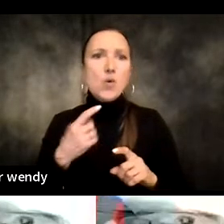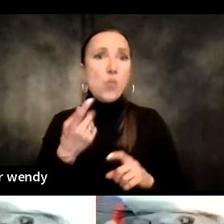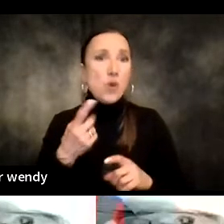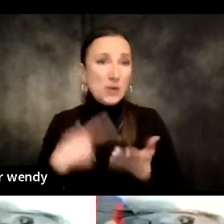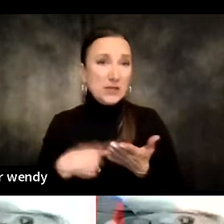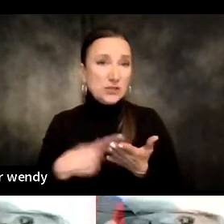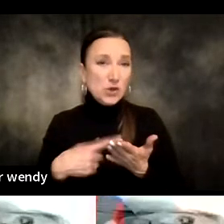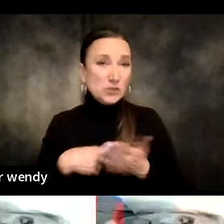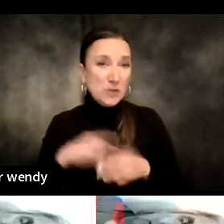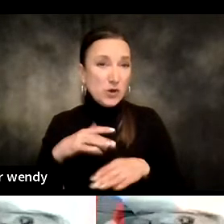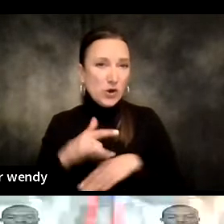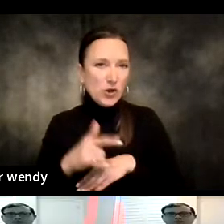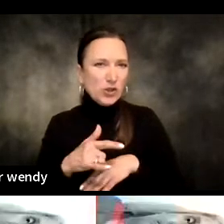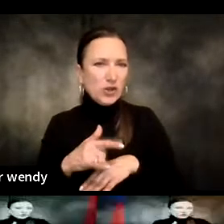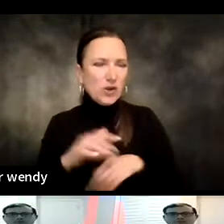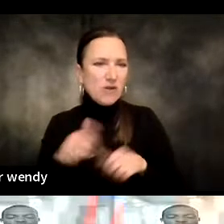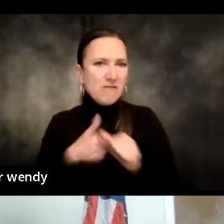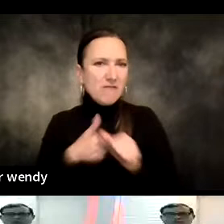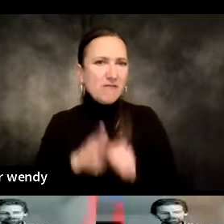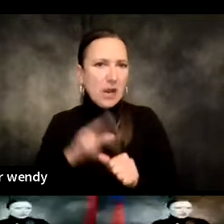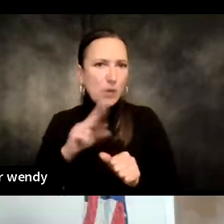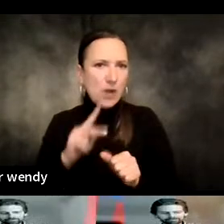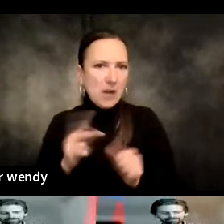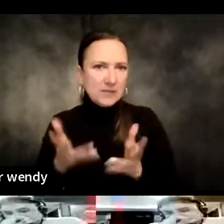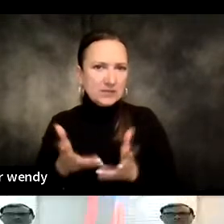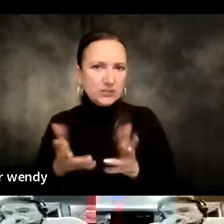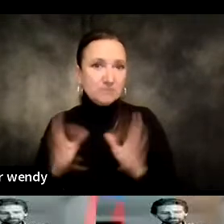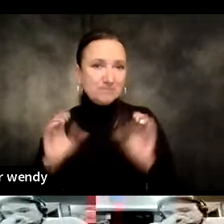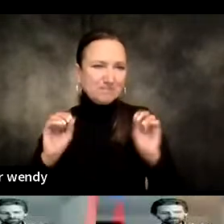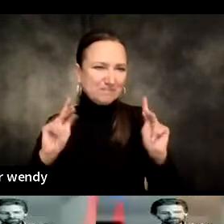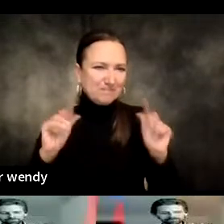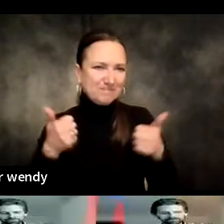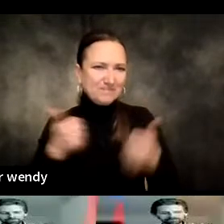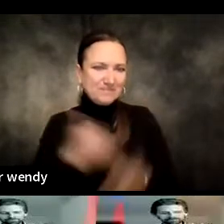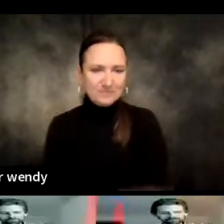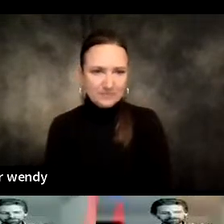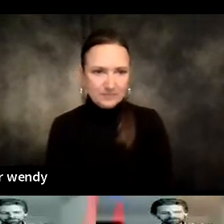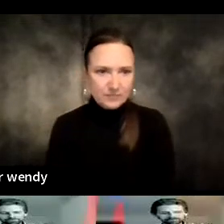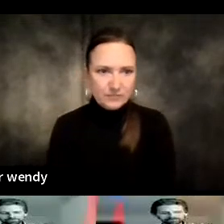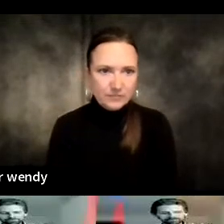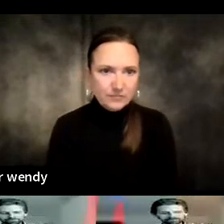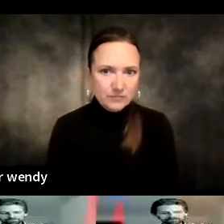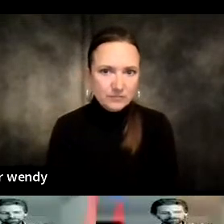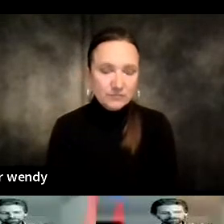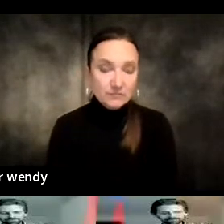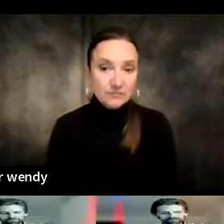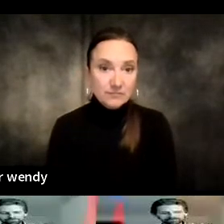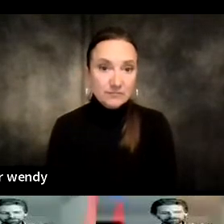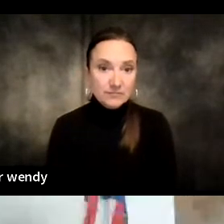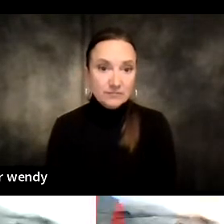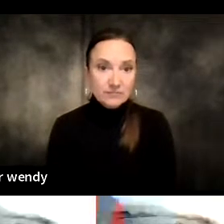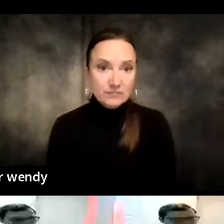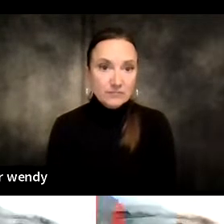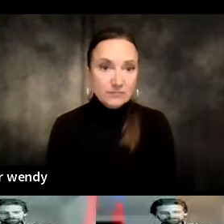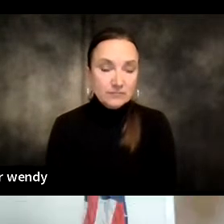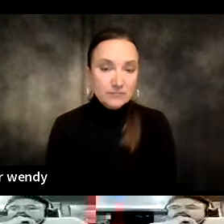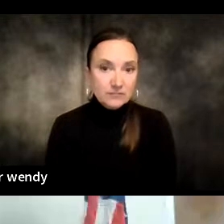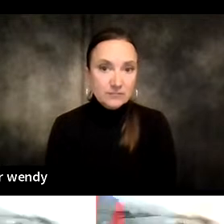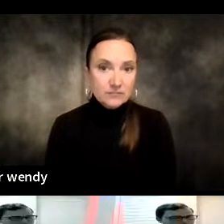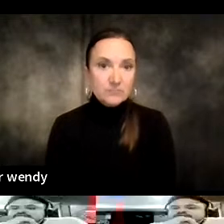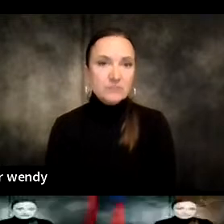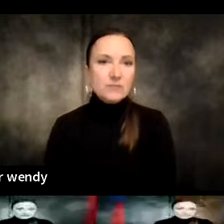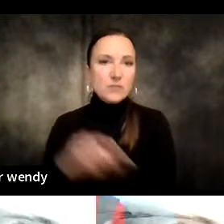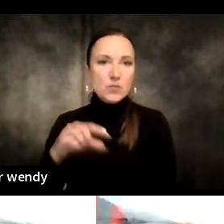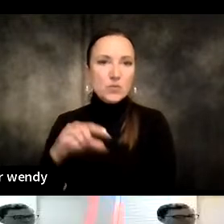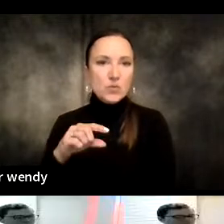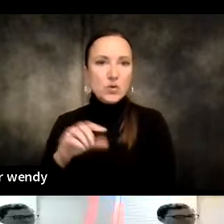for sure. I will certainly do that. Okay, yeah. Thank you. No problem. Thank you. Going back to questions